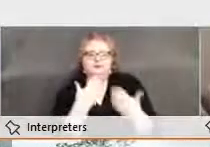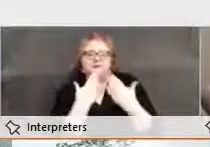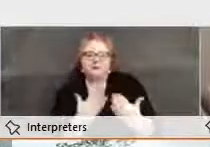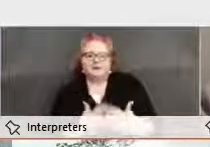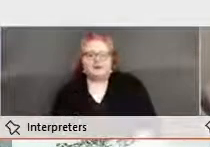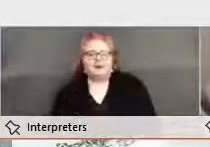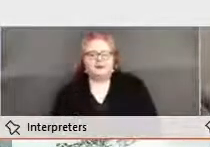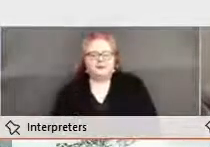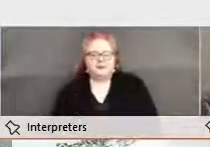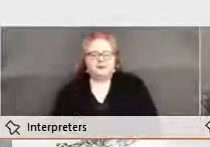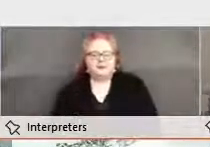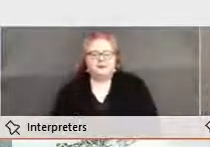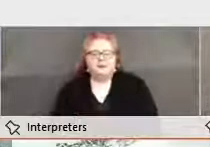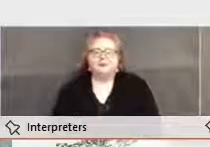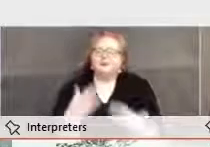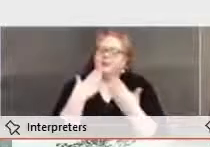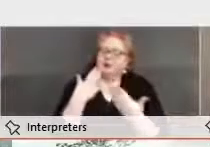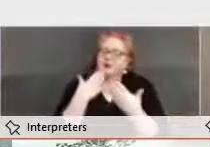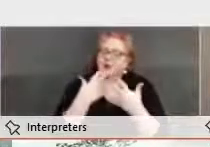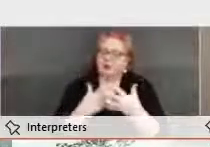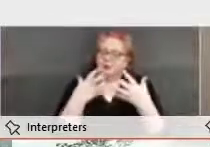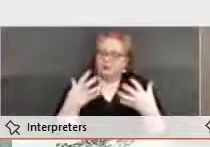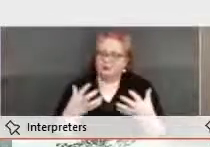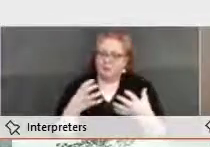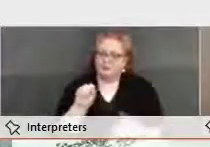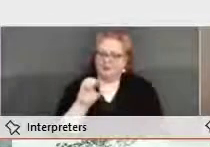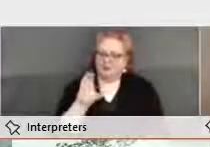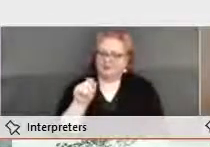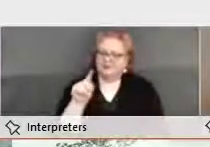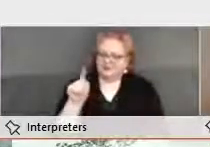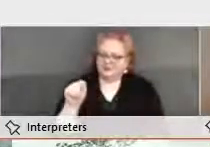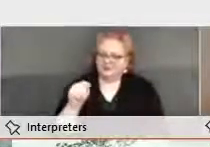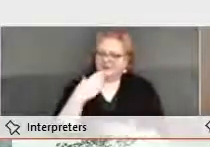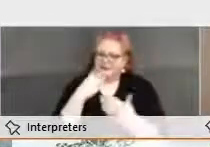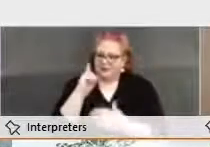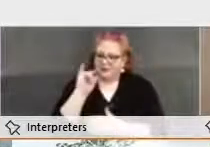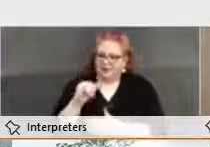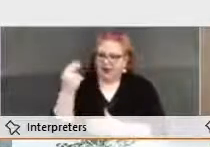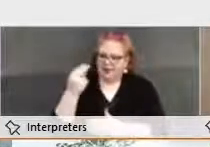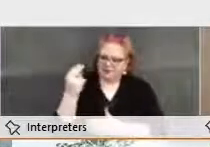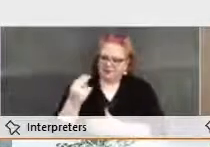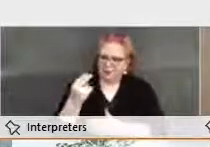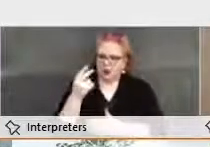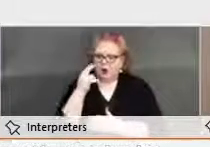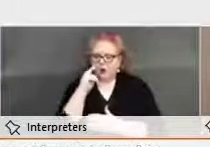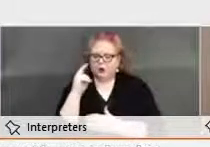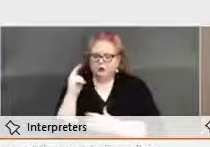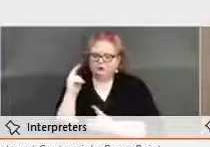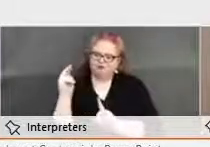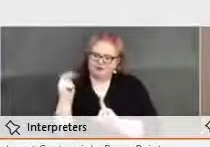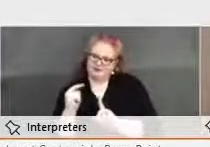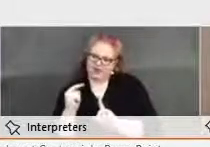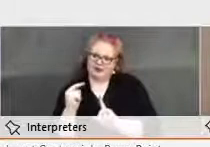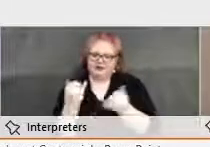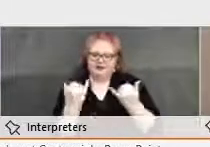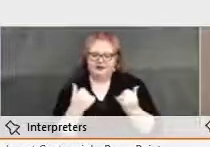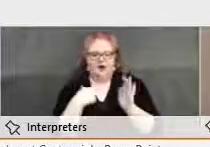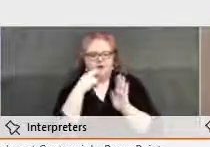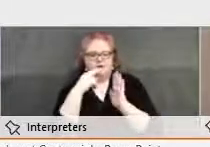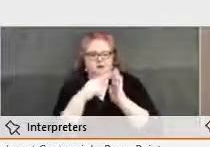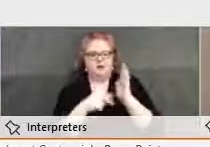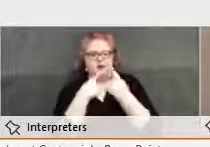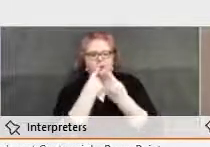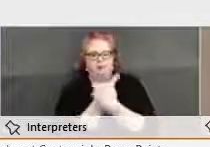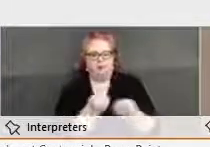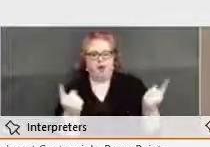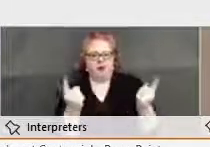Thank you so much, Scott. We really do appreciate you giving the historical perspective. I'll now read our proclamation that will